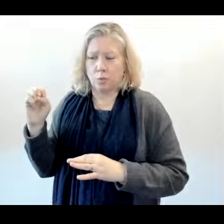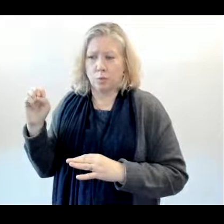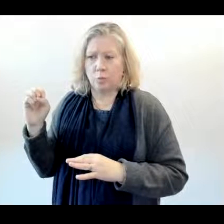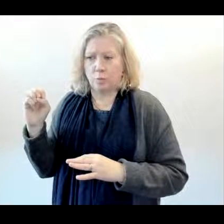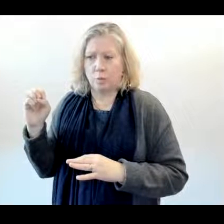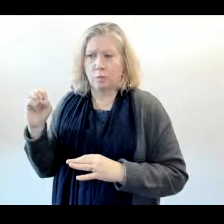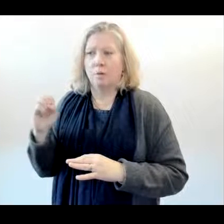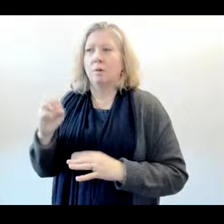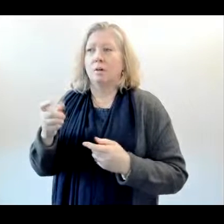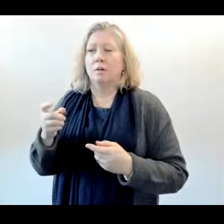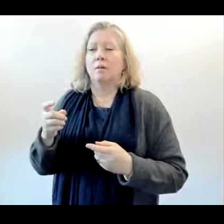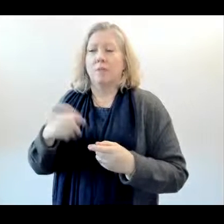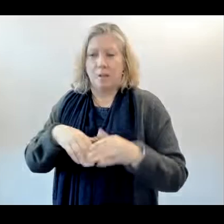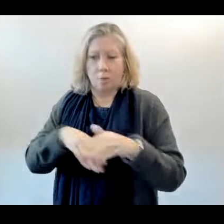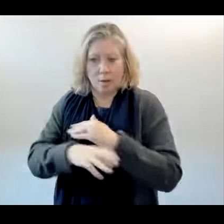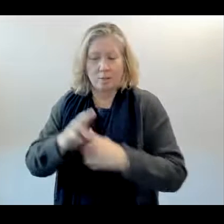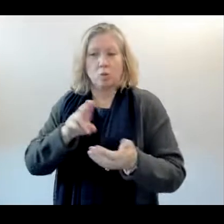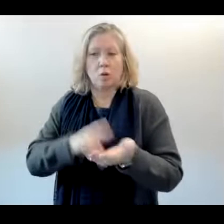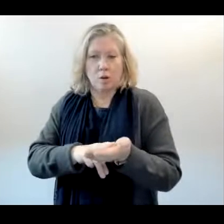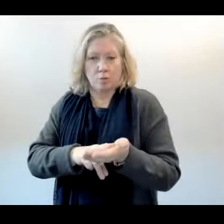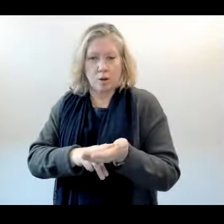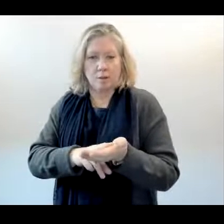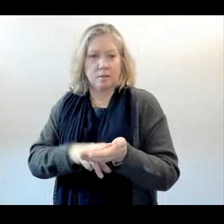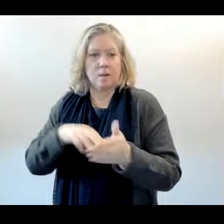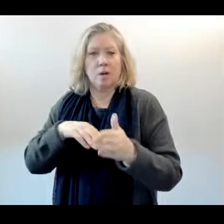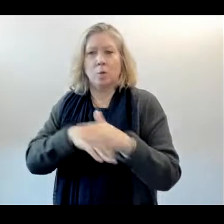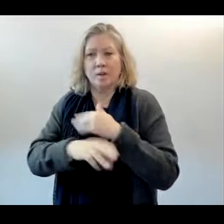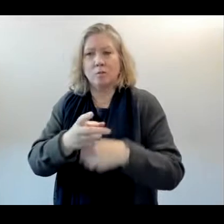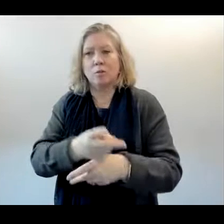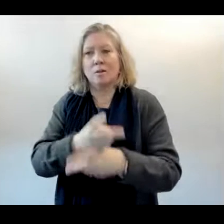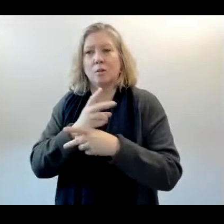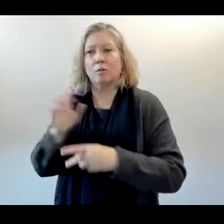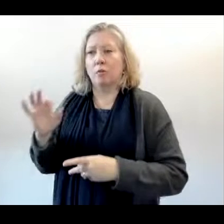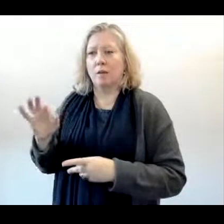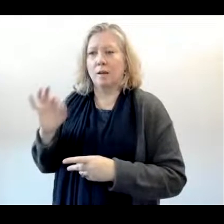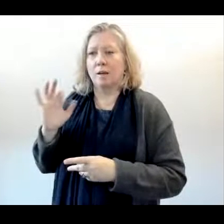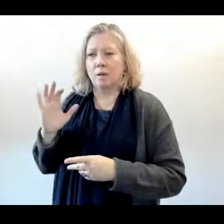disposition contract and to enter into a rental gap program loan in the amount of